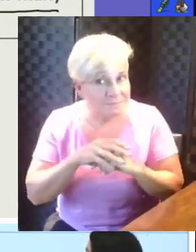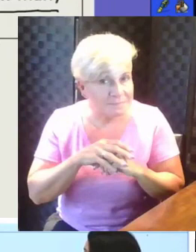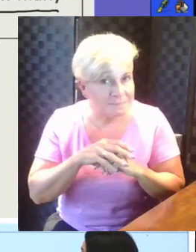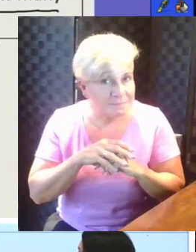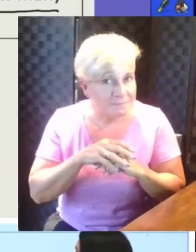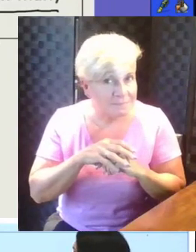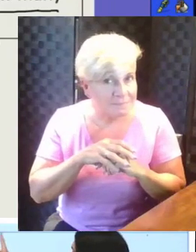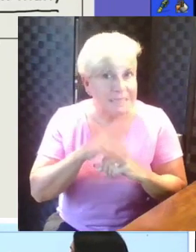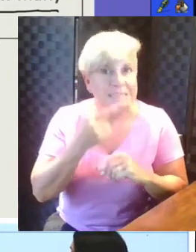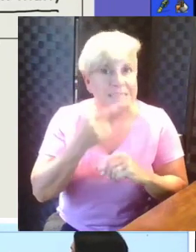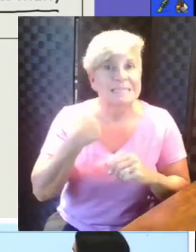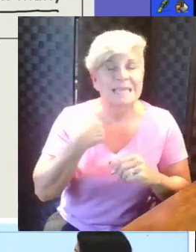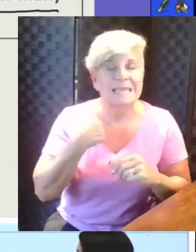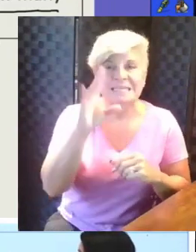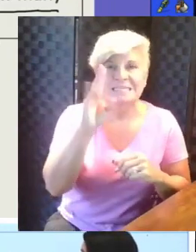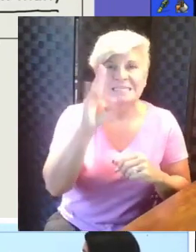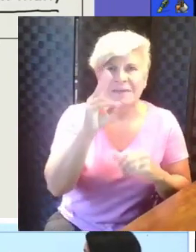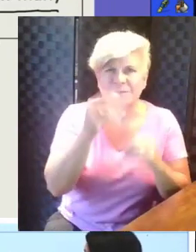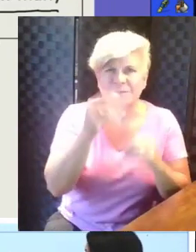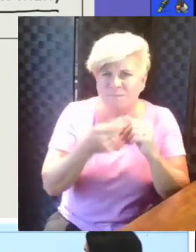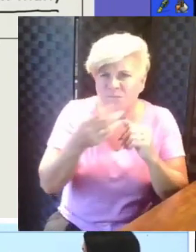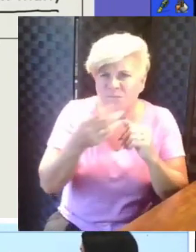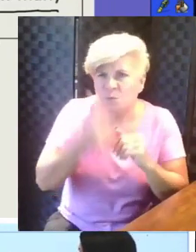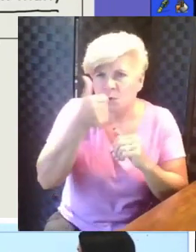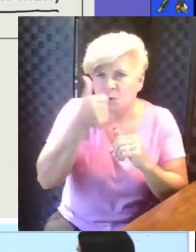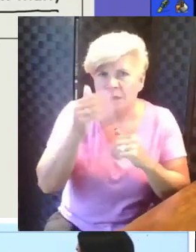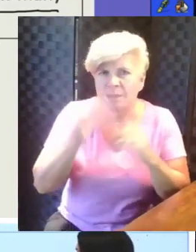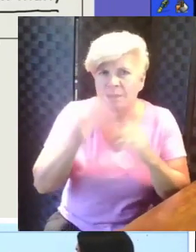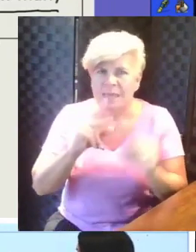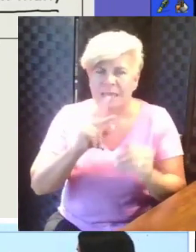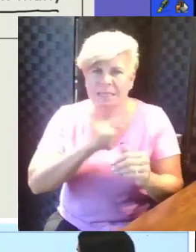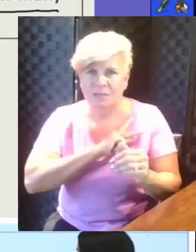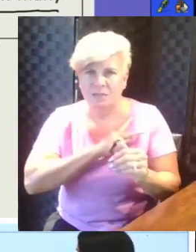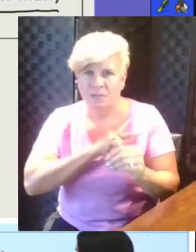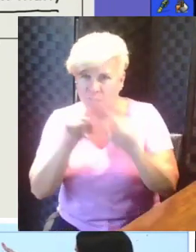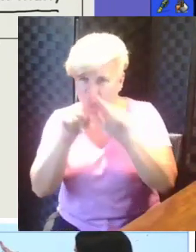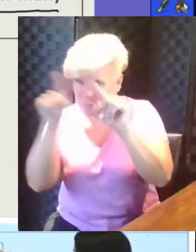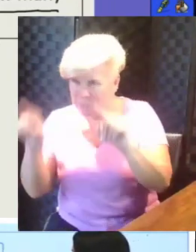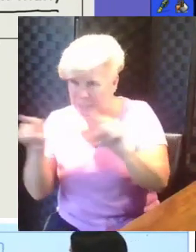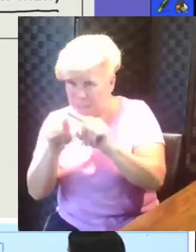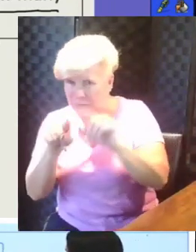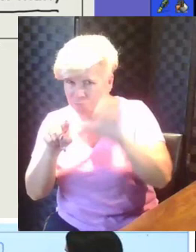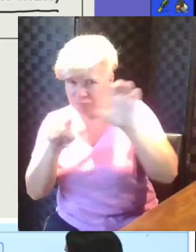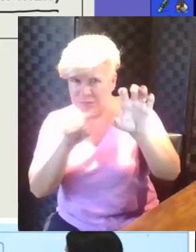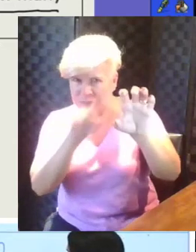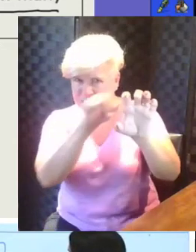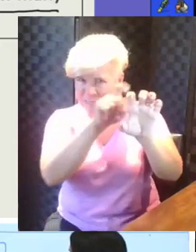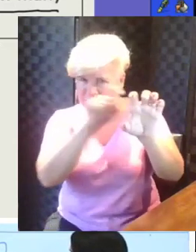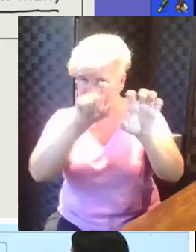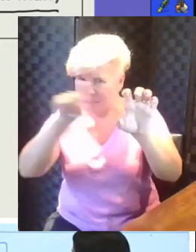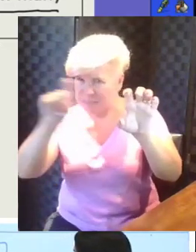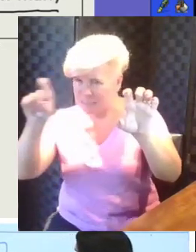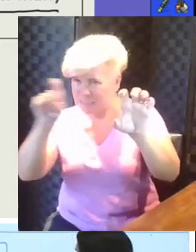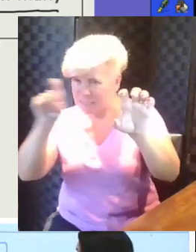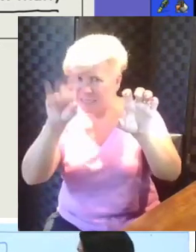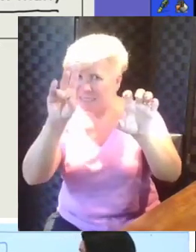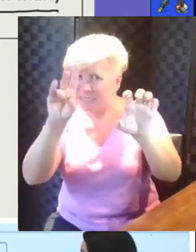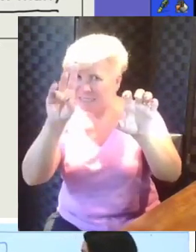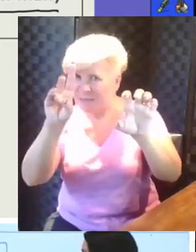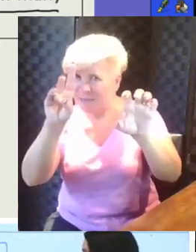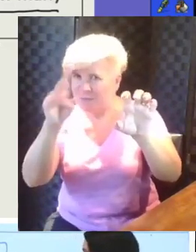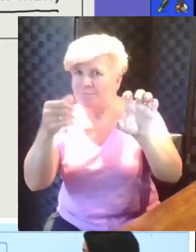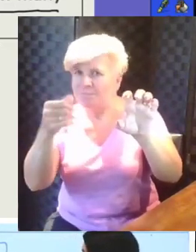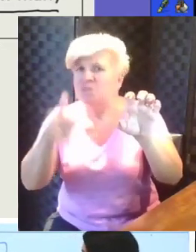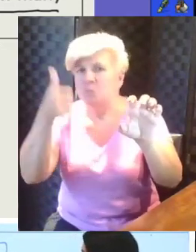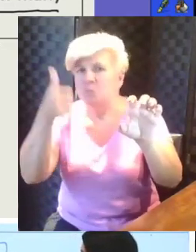It says he has 7 fewer than Kendrick. So right here would be those 7 fewer that